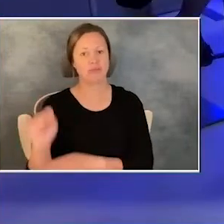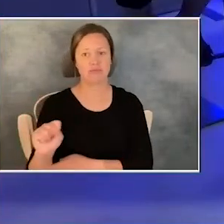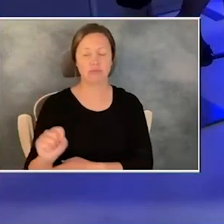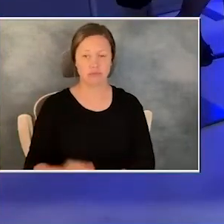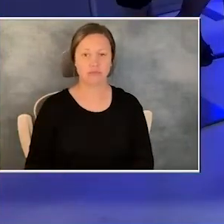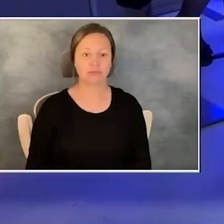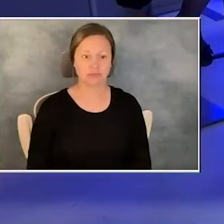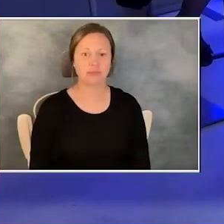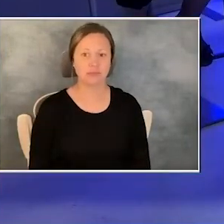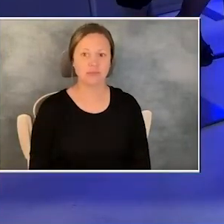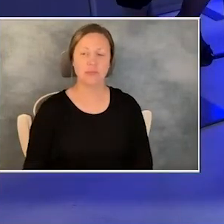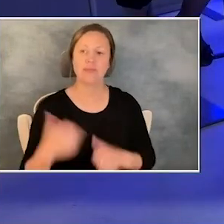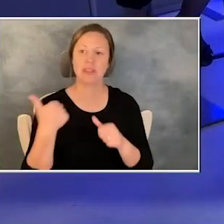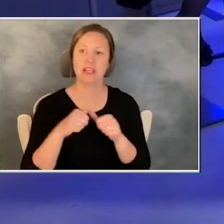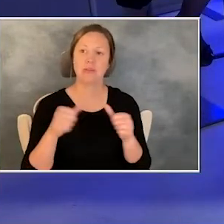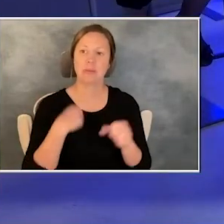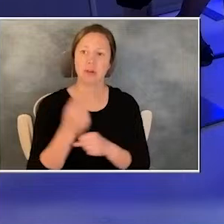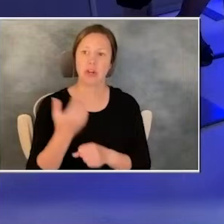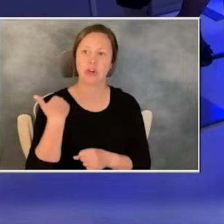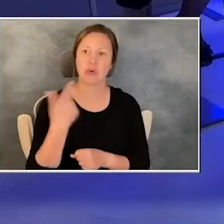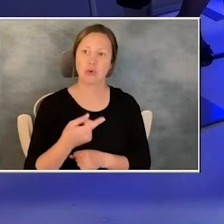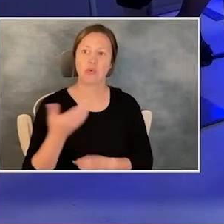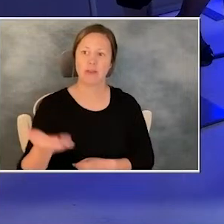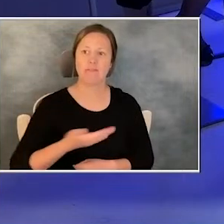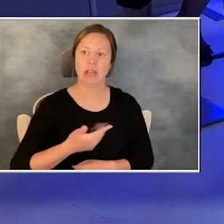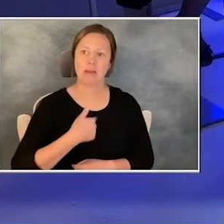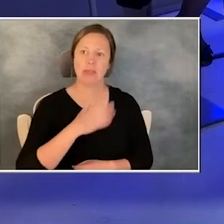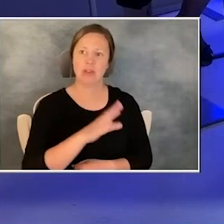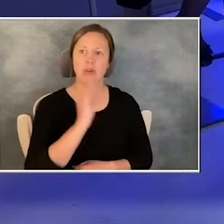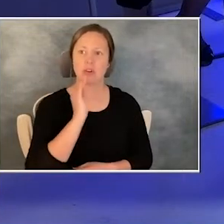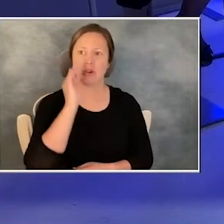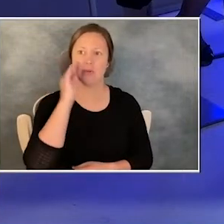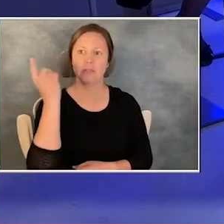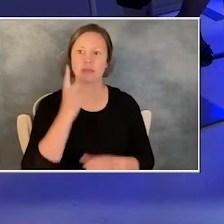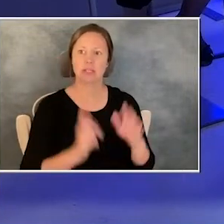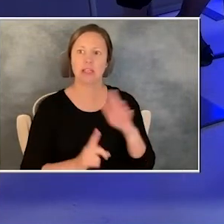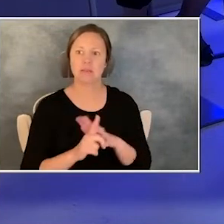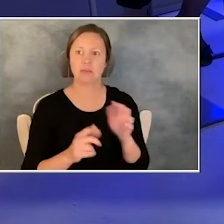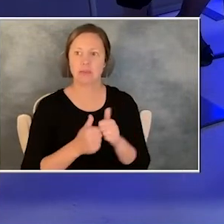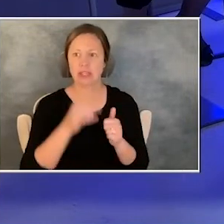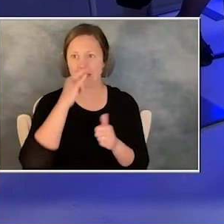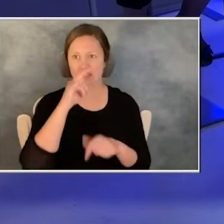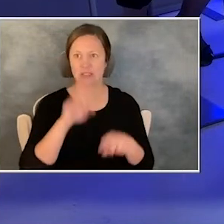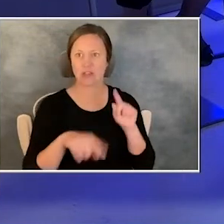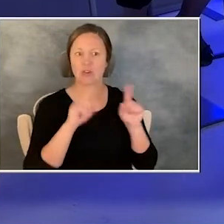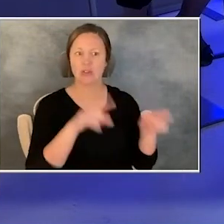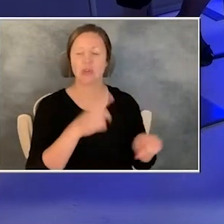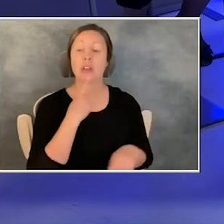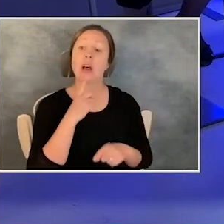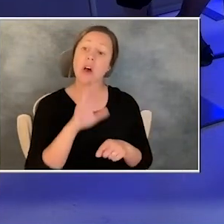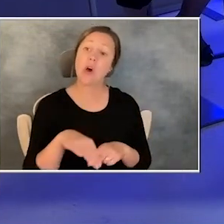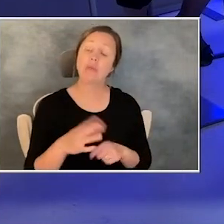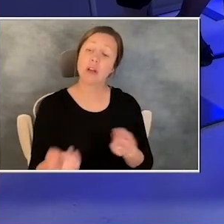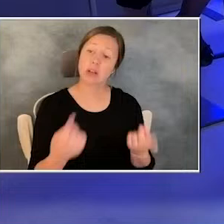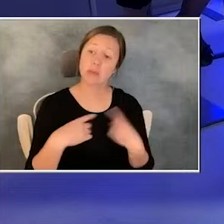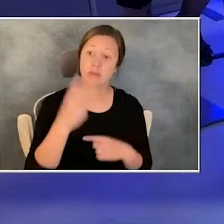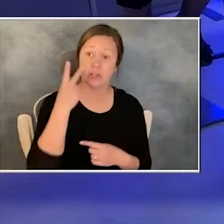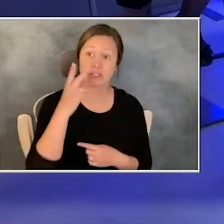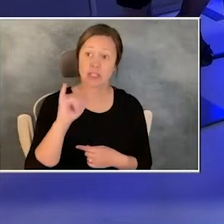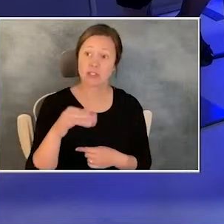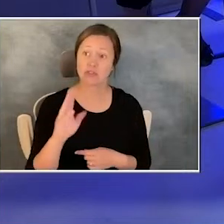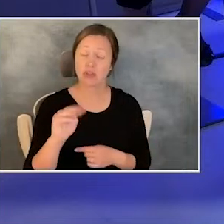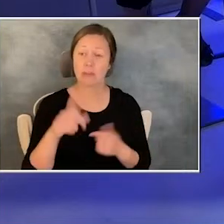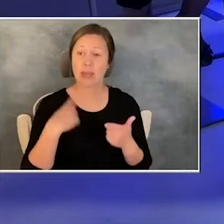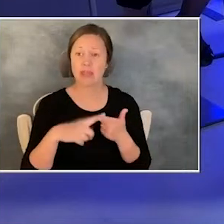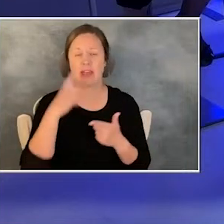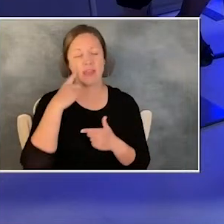you invited me to your home, and something came up, I think, with the kids, and I couldn't make it over. You said, yeah, come over and see Jim, come over and see Jim. And then I think it was a few months